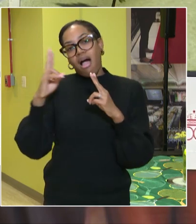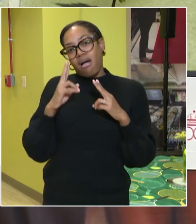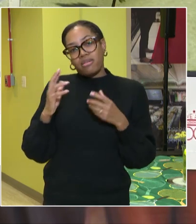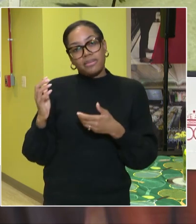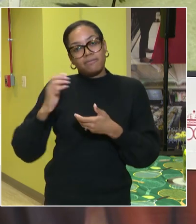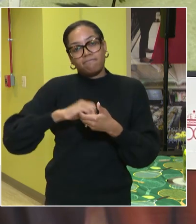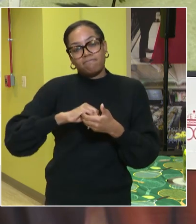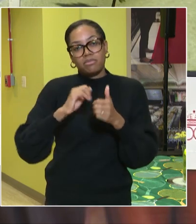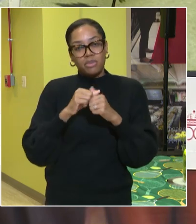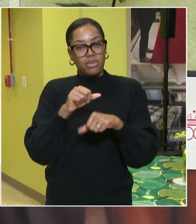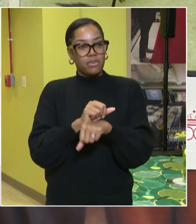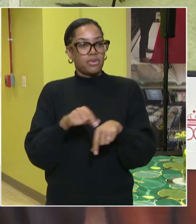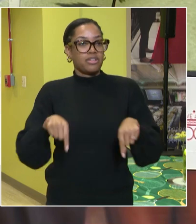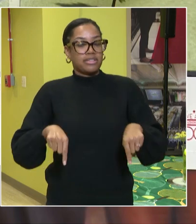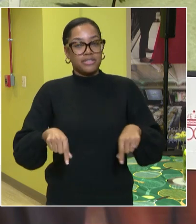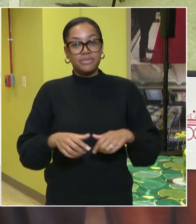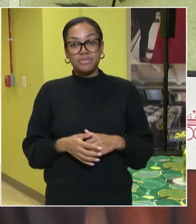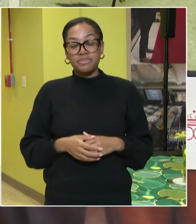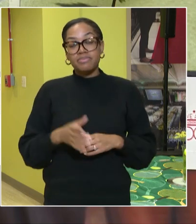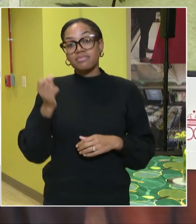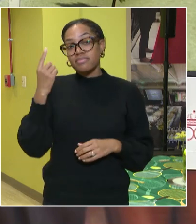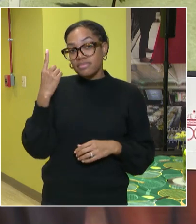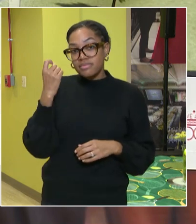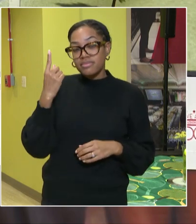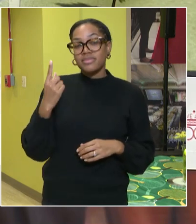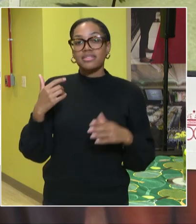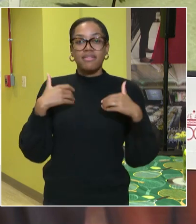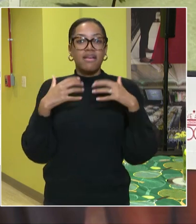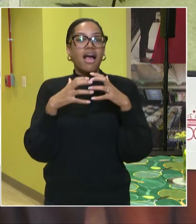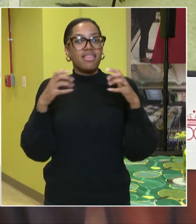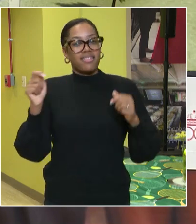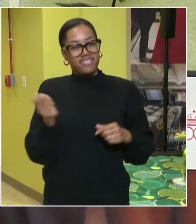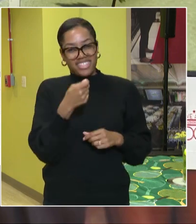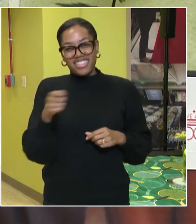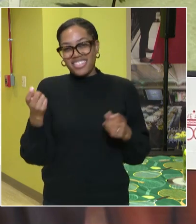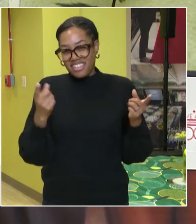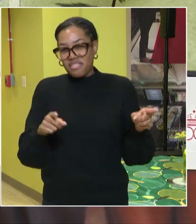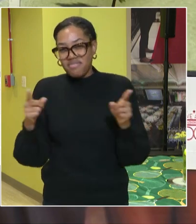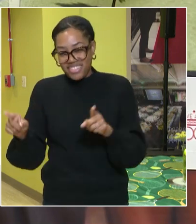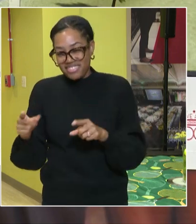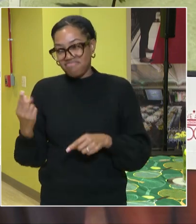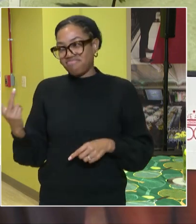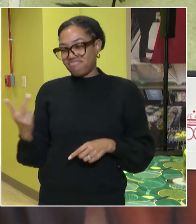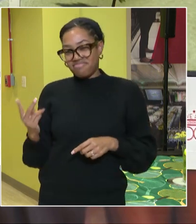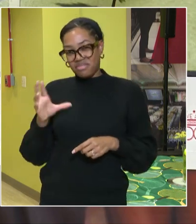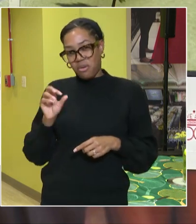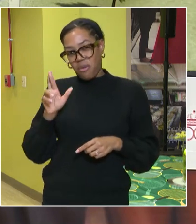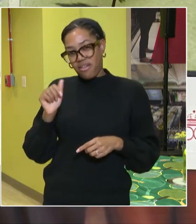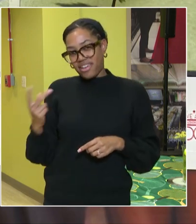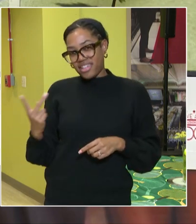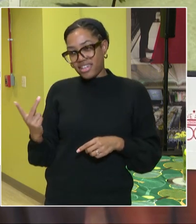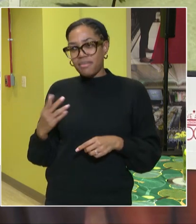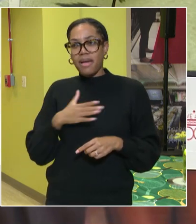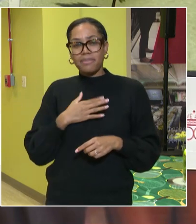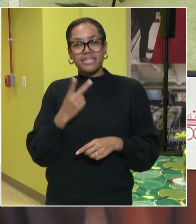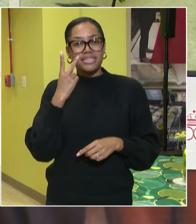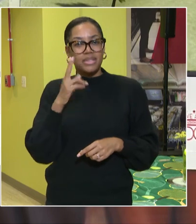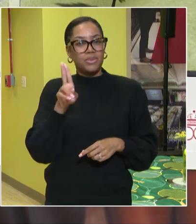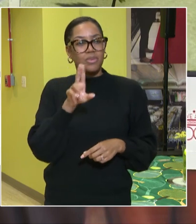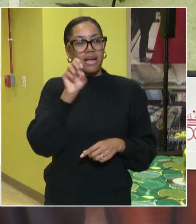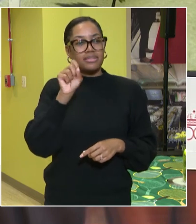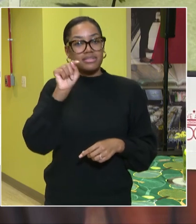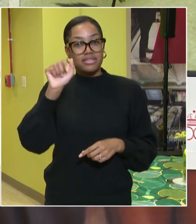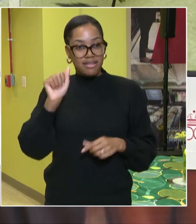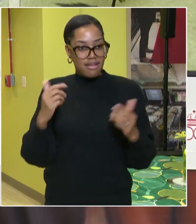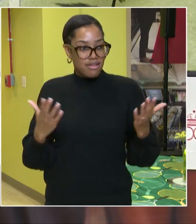the work that happens here. Now, there is a lot of tennis. Cora and I'm glad to see that USTA is represented